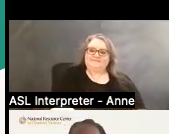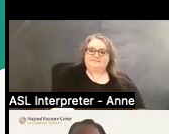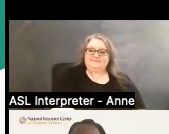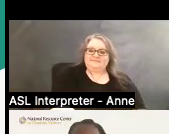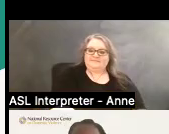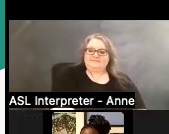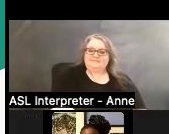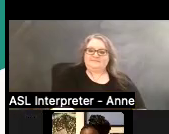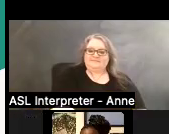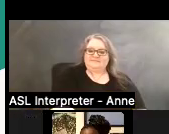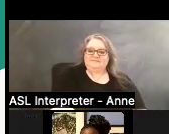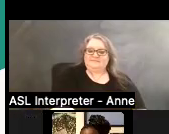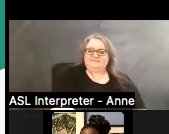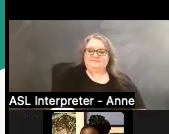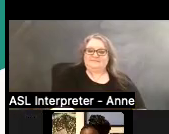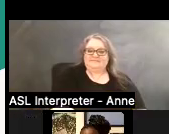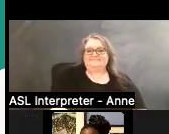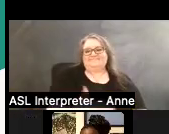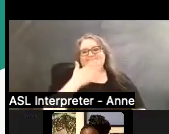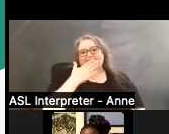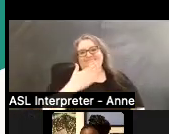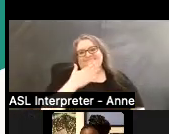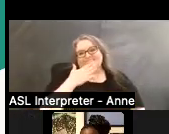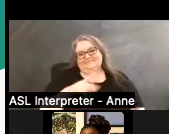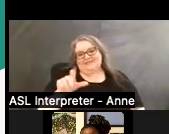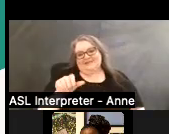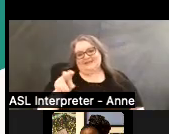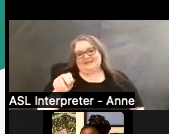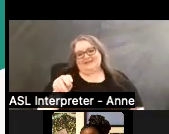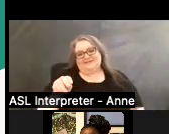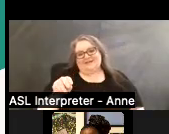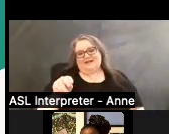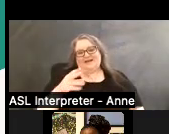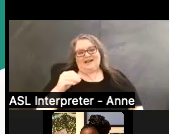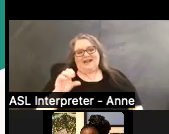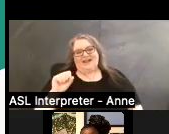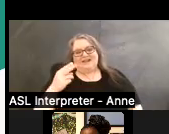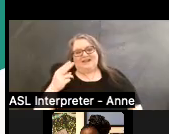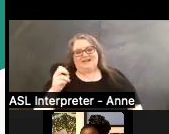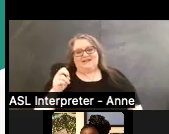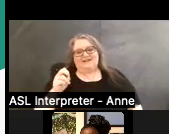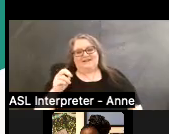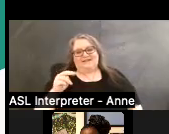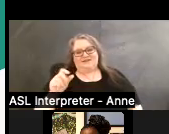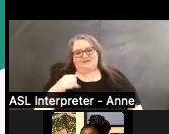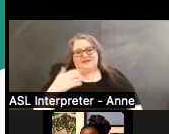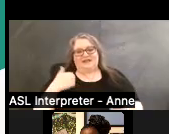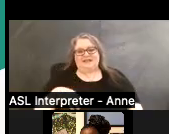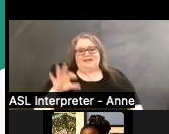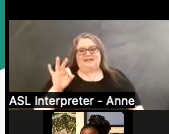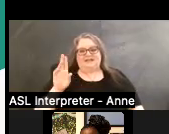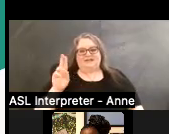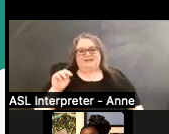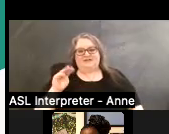Thank you, Lavon, and thank you, Sheena. This is Fumi. I wanted to add that it's really important